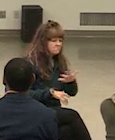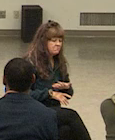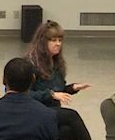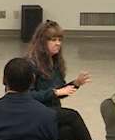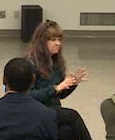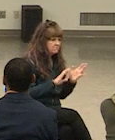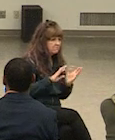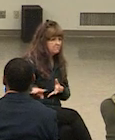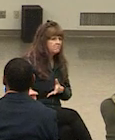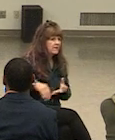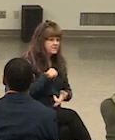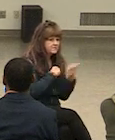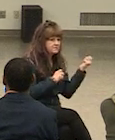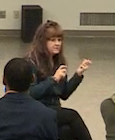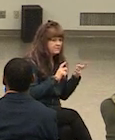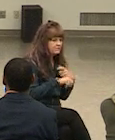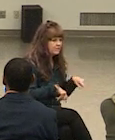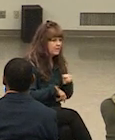an erasure.